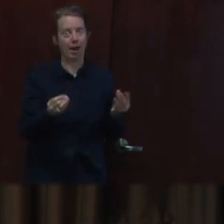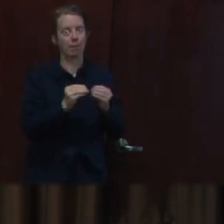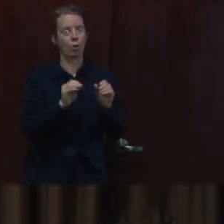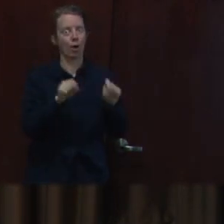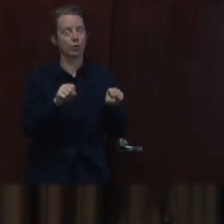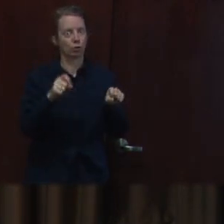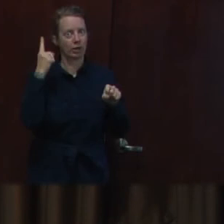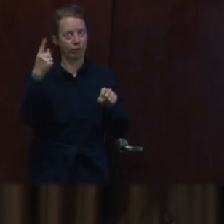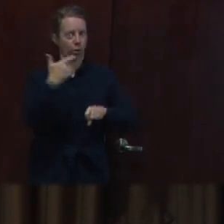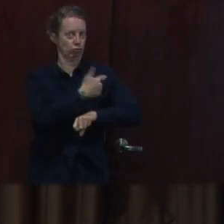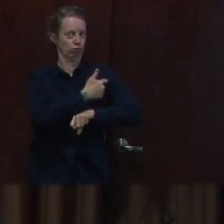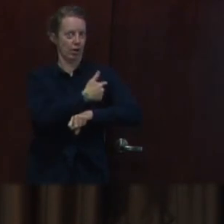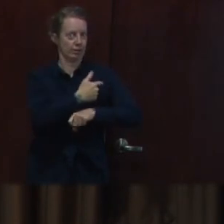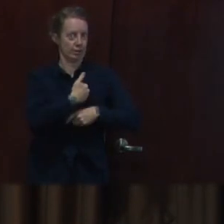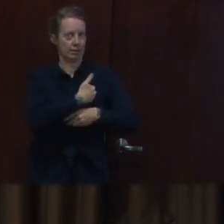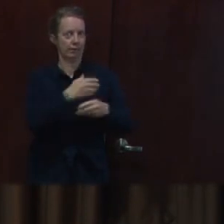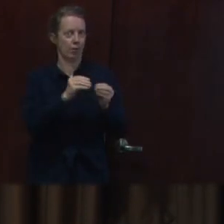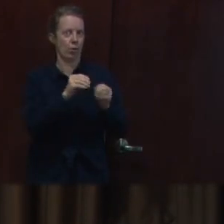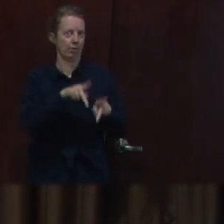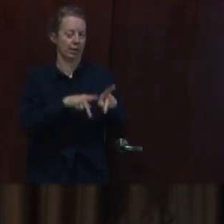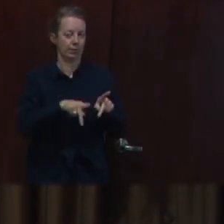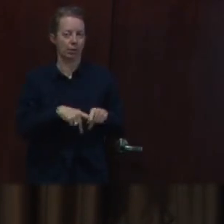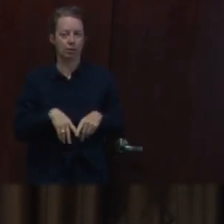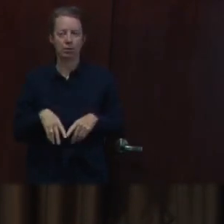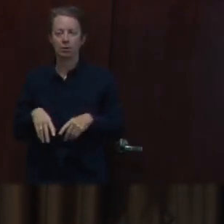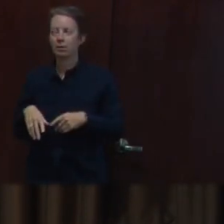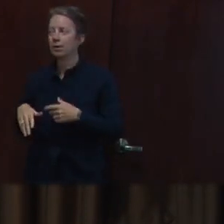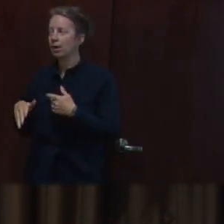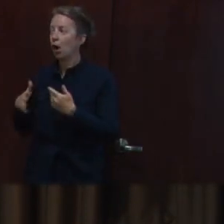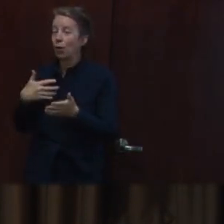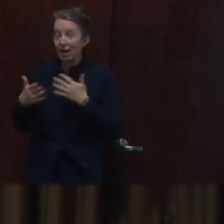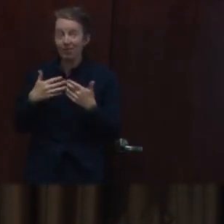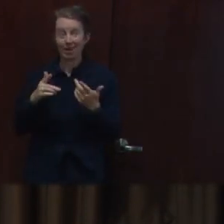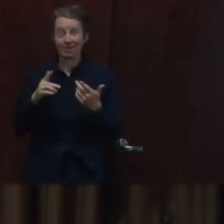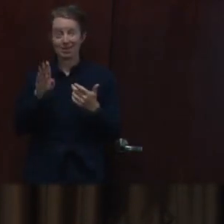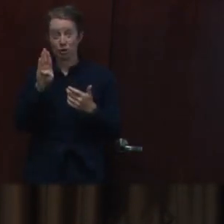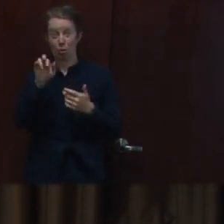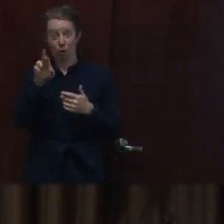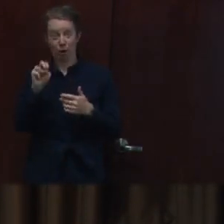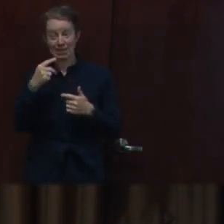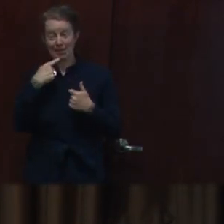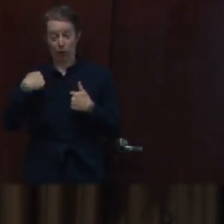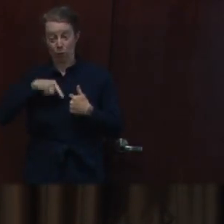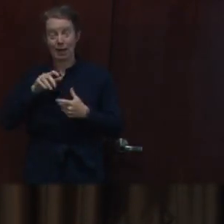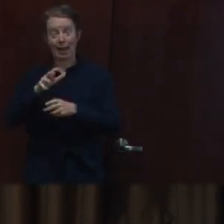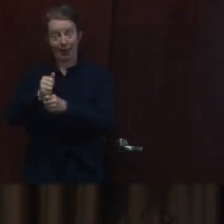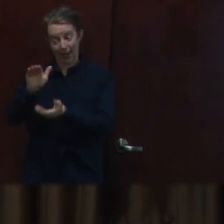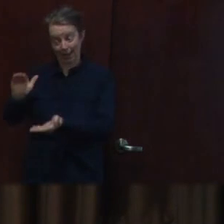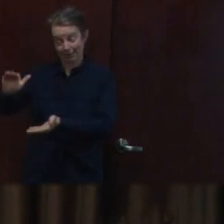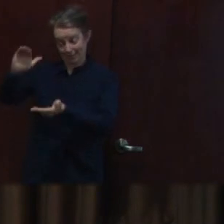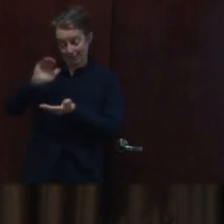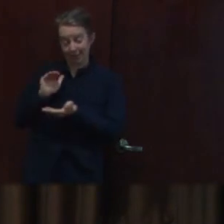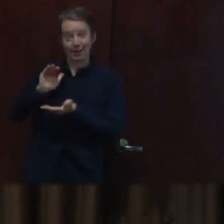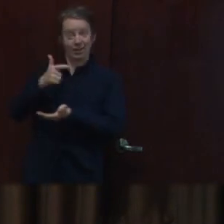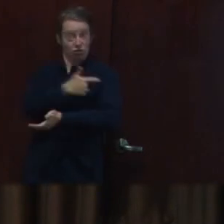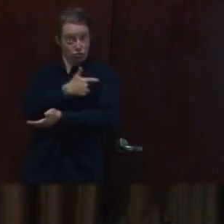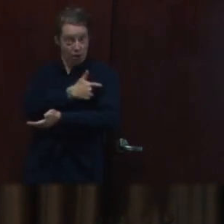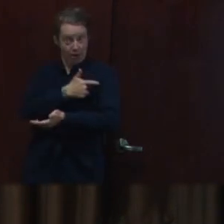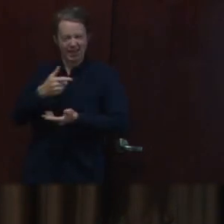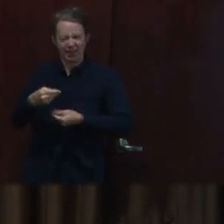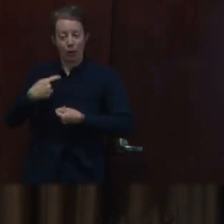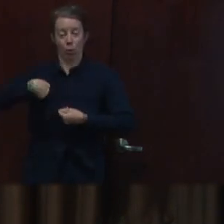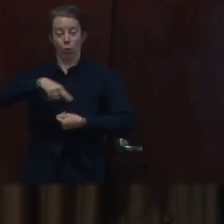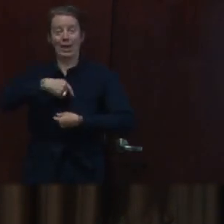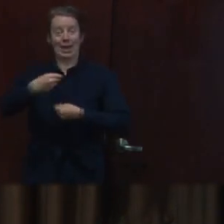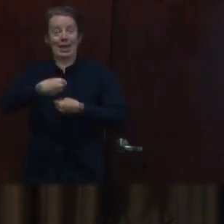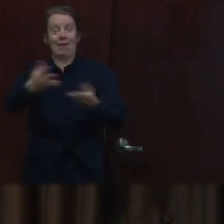their own allocations, or counties like Buncombe can get a large supply and then distribute a meaningful percentage out to some of those kind of facilities. Yes, the